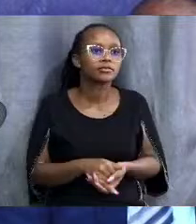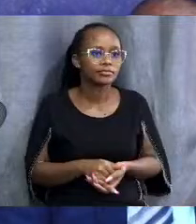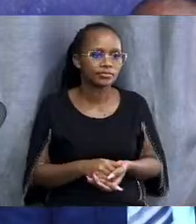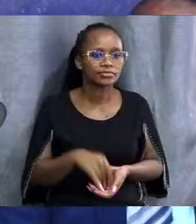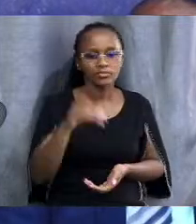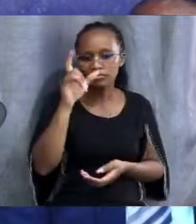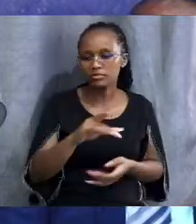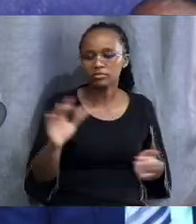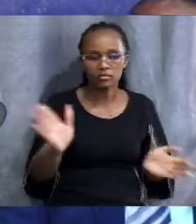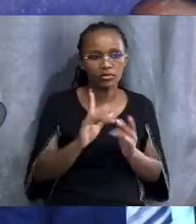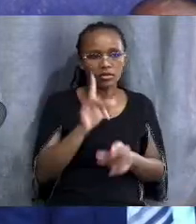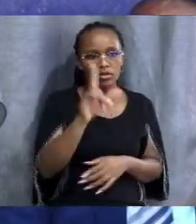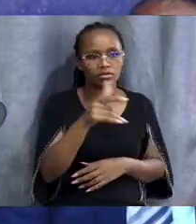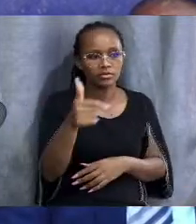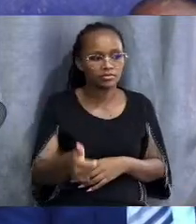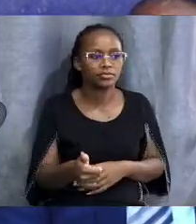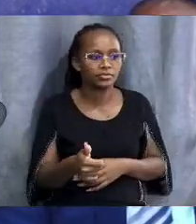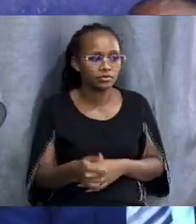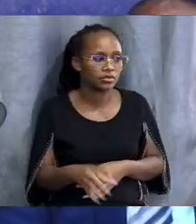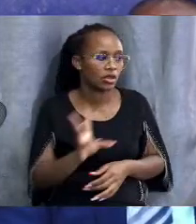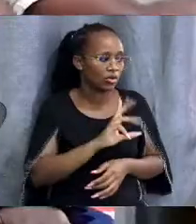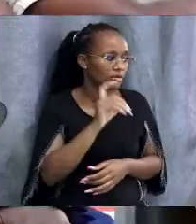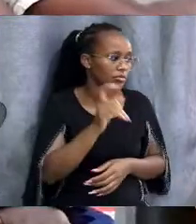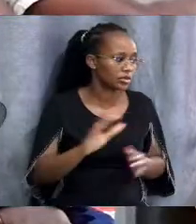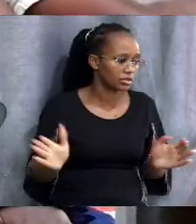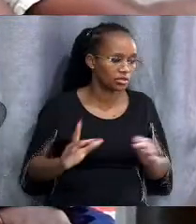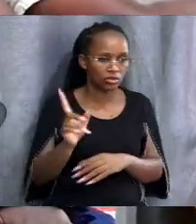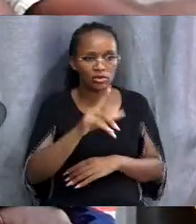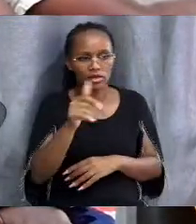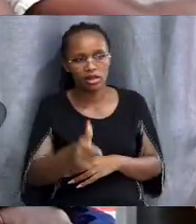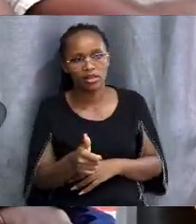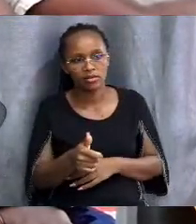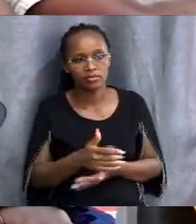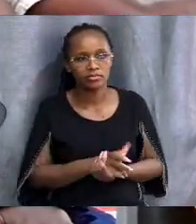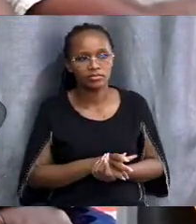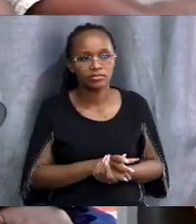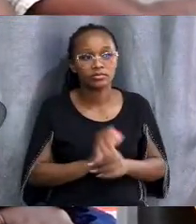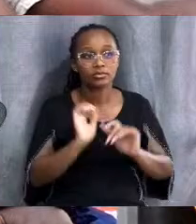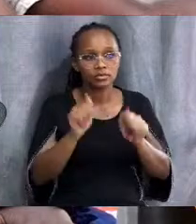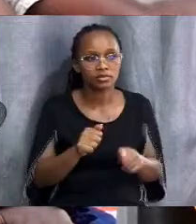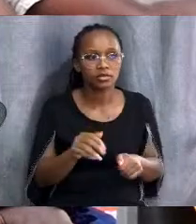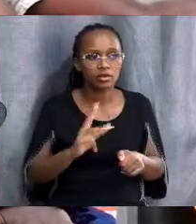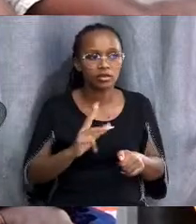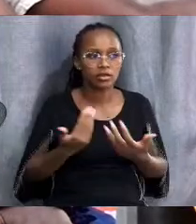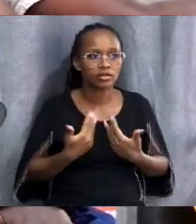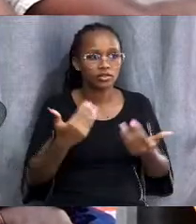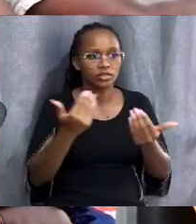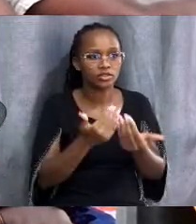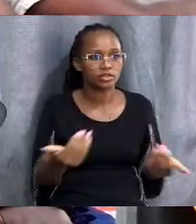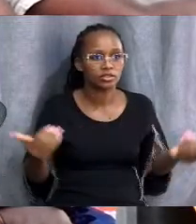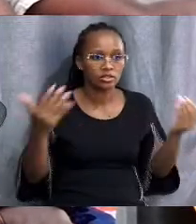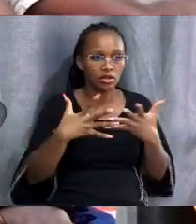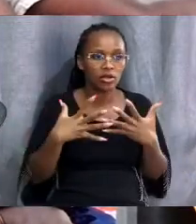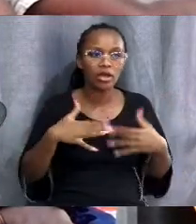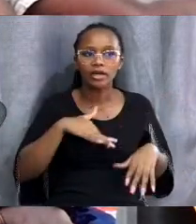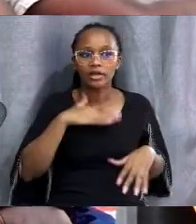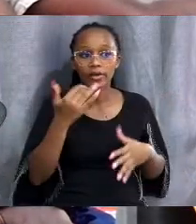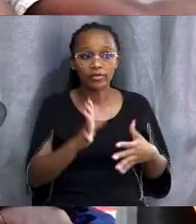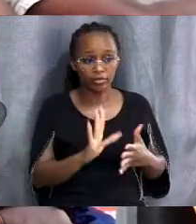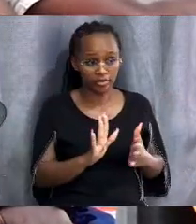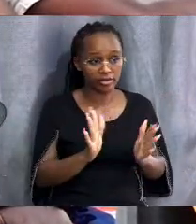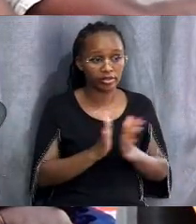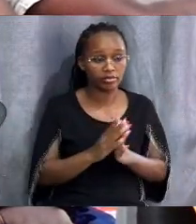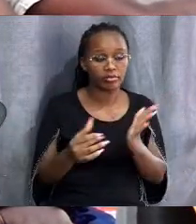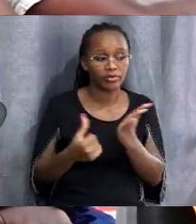you must encourage one another. We must encourage one another. Yes, we have the children gone. We have